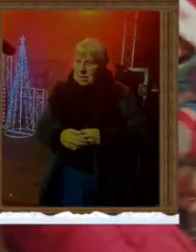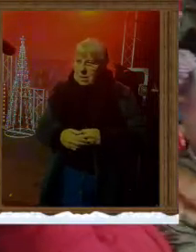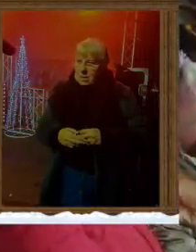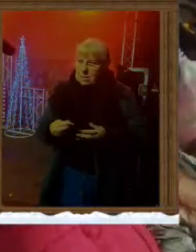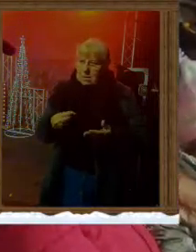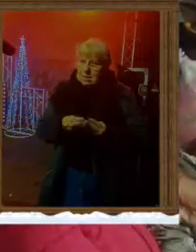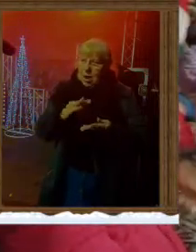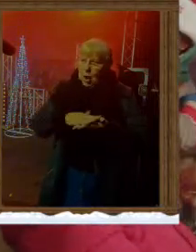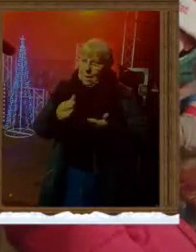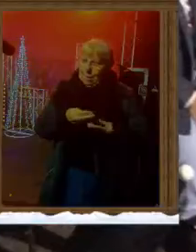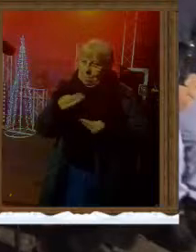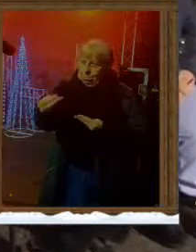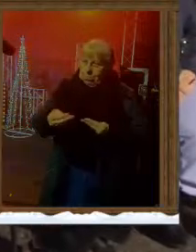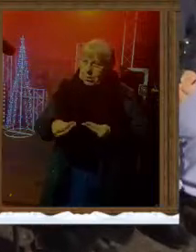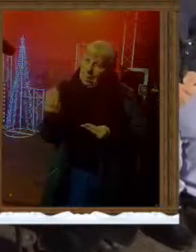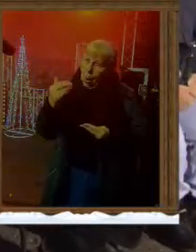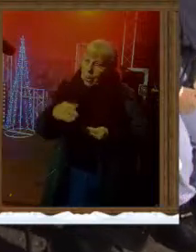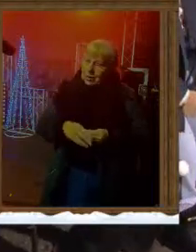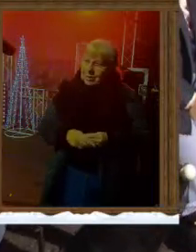envelope. Come on, Caitlin.